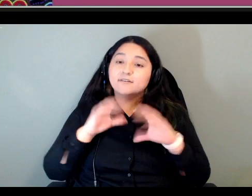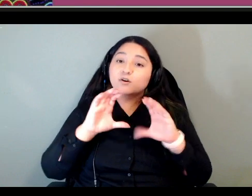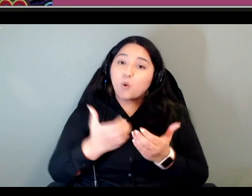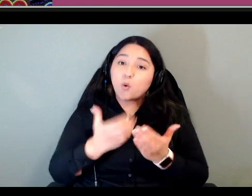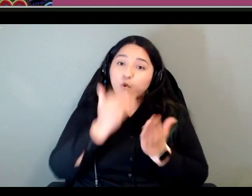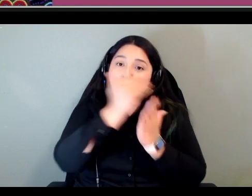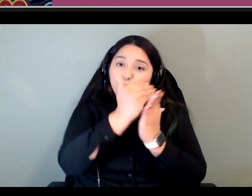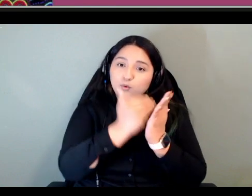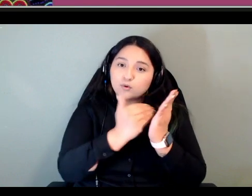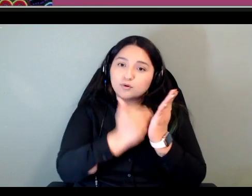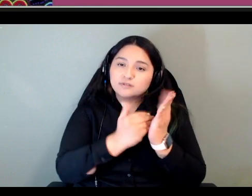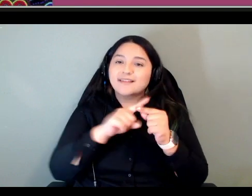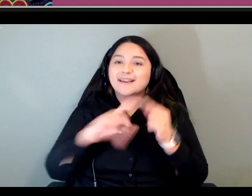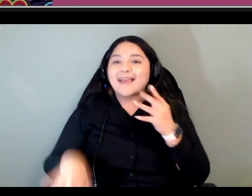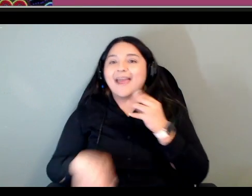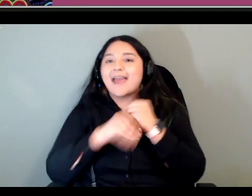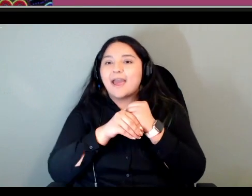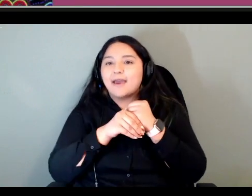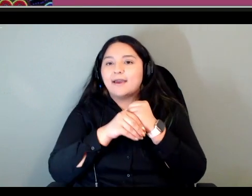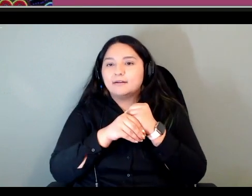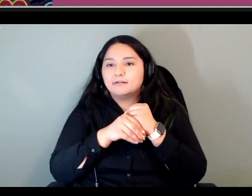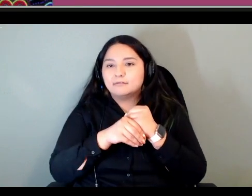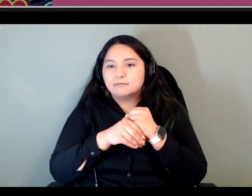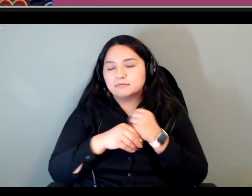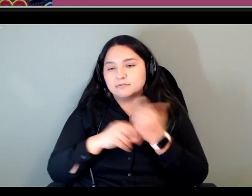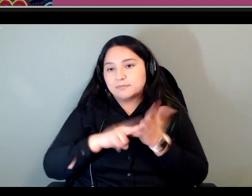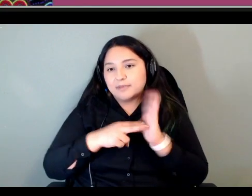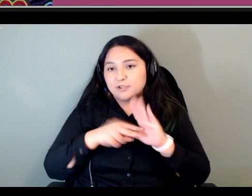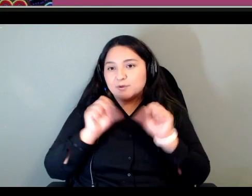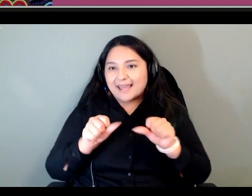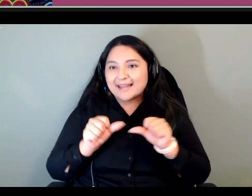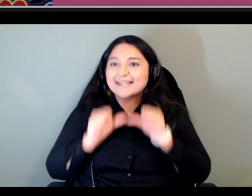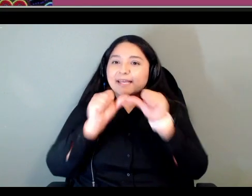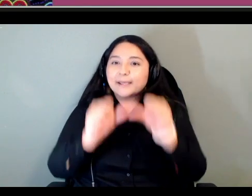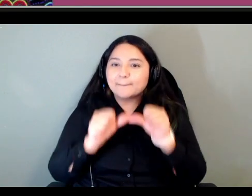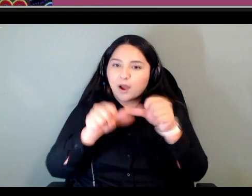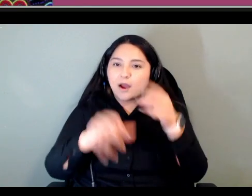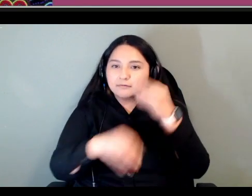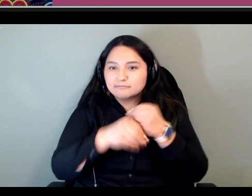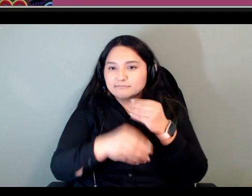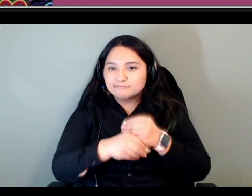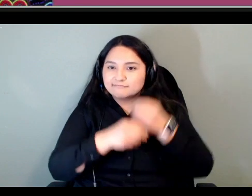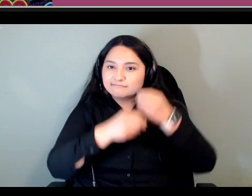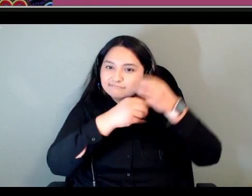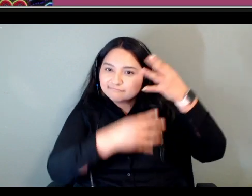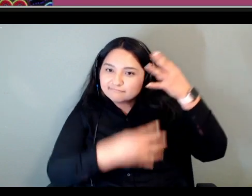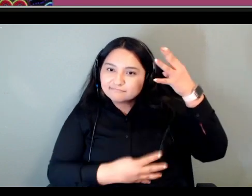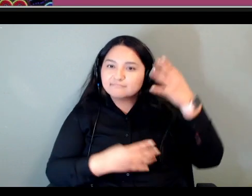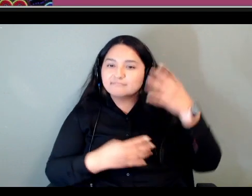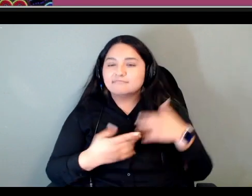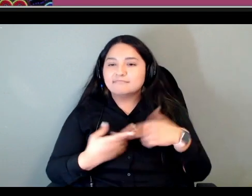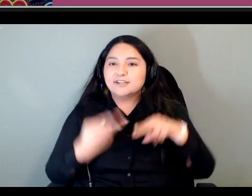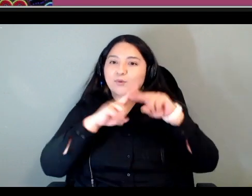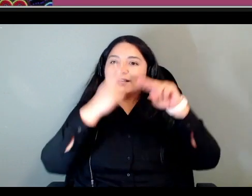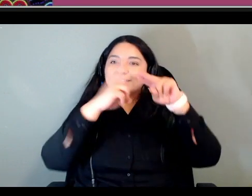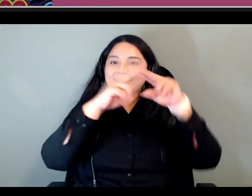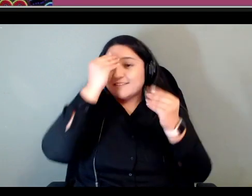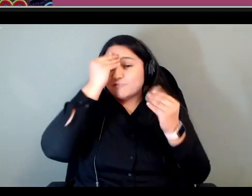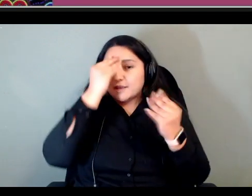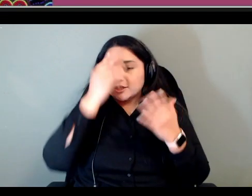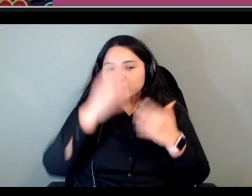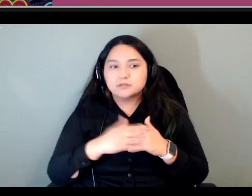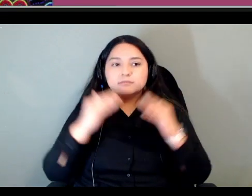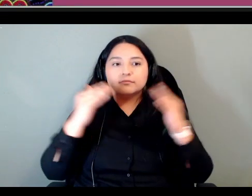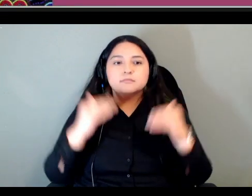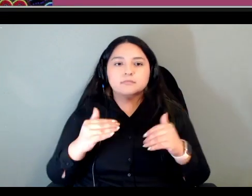So technically you can keep on working on them. So it's increasing the information that's out there. And then possibly doing